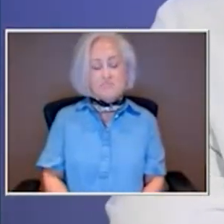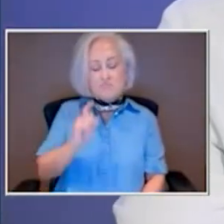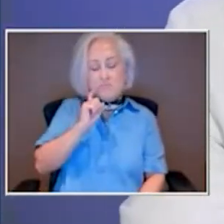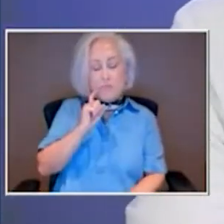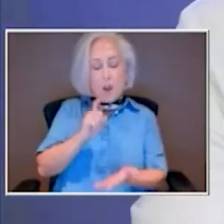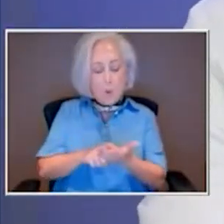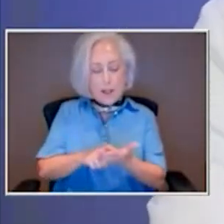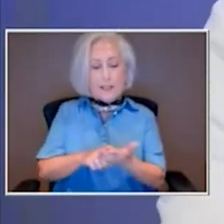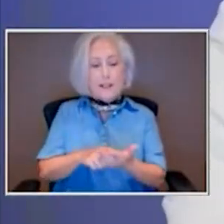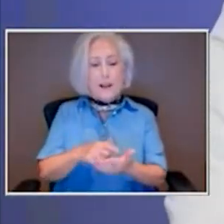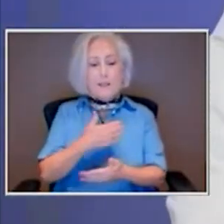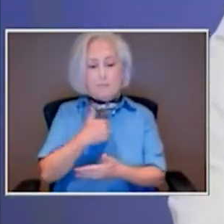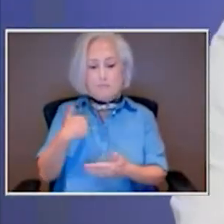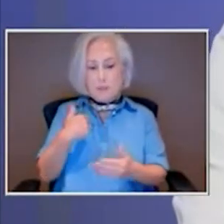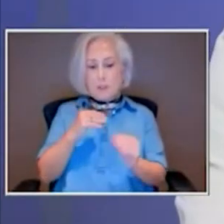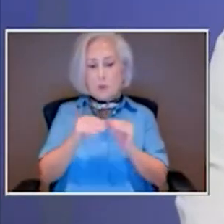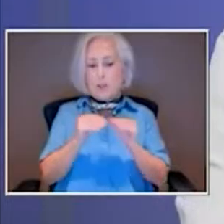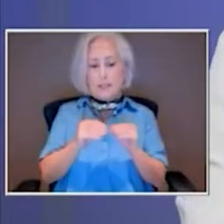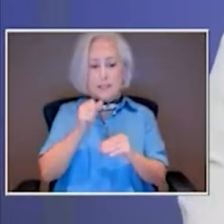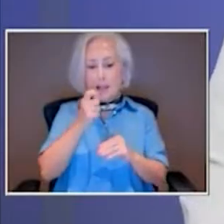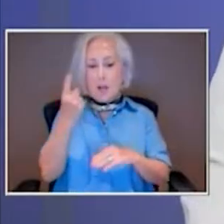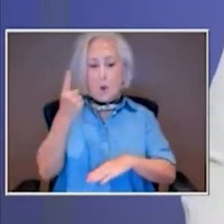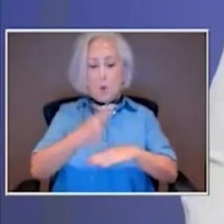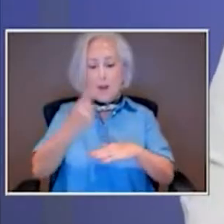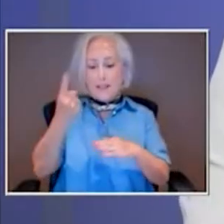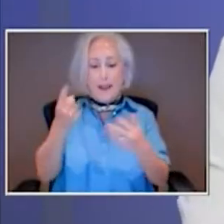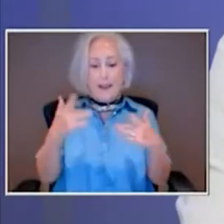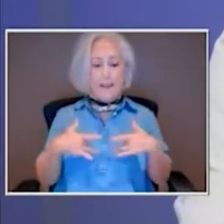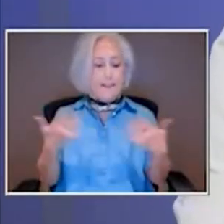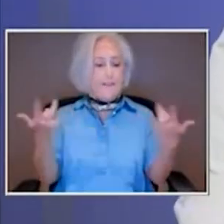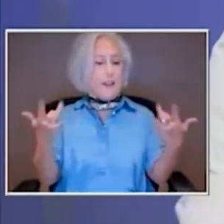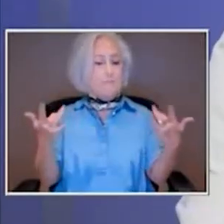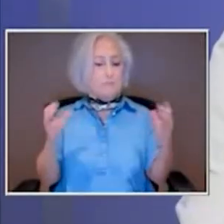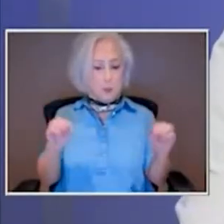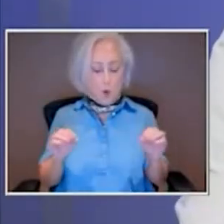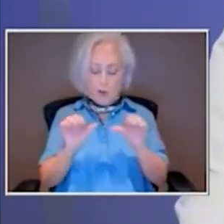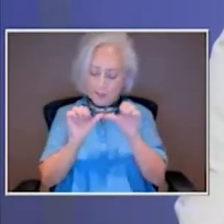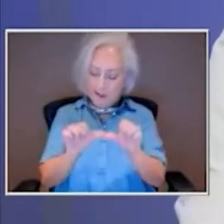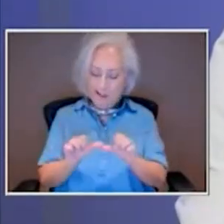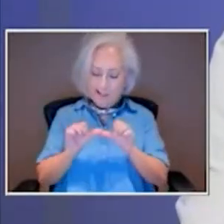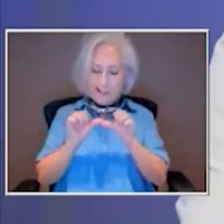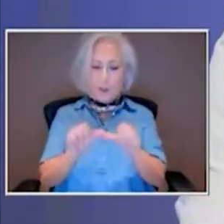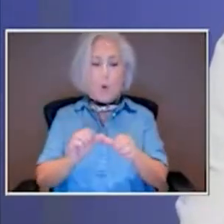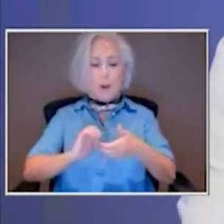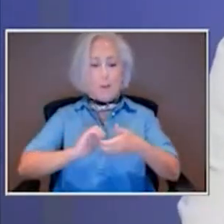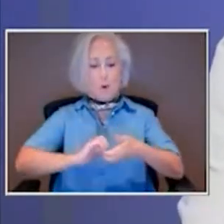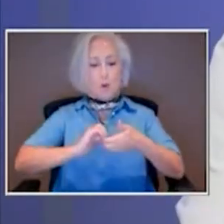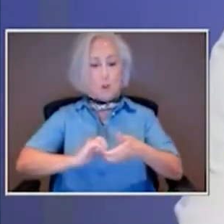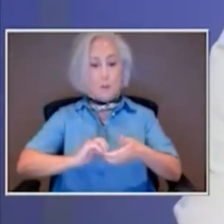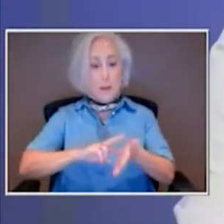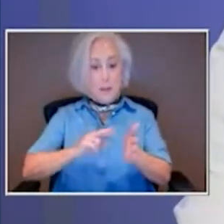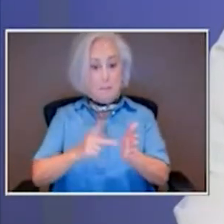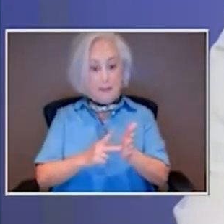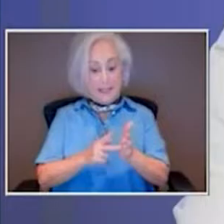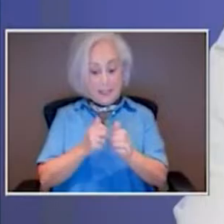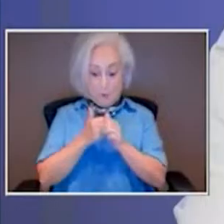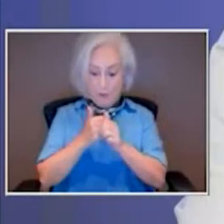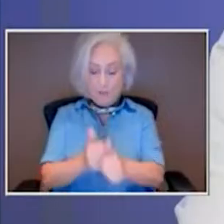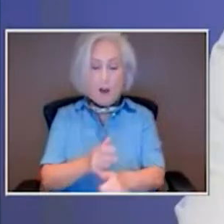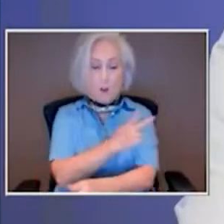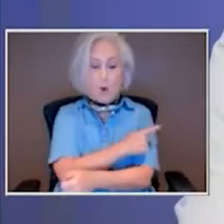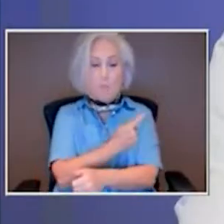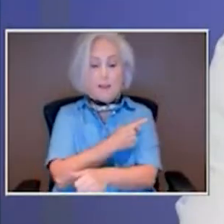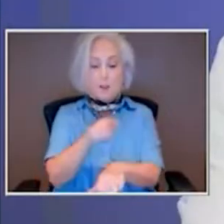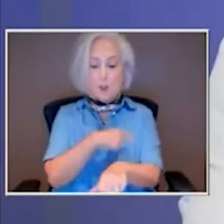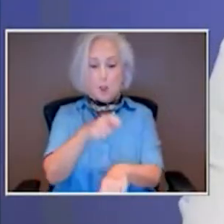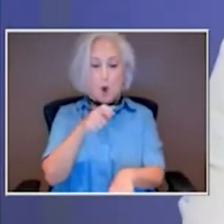reconstruction is not just simply a one-day event. It's an ongoing partnership, and so we follow patients long term, for their